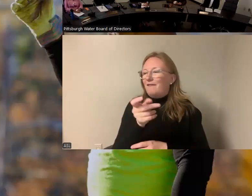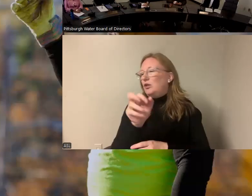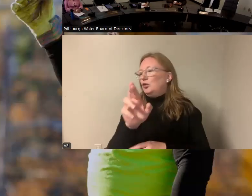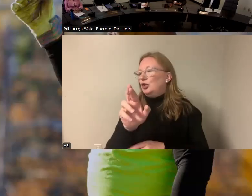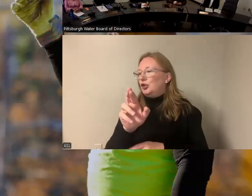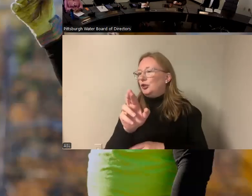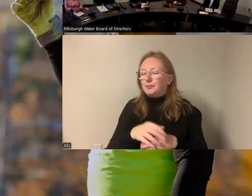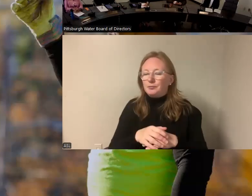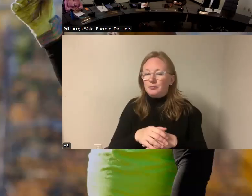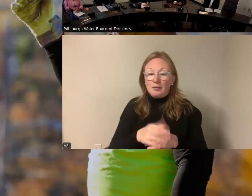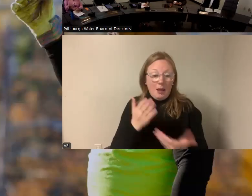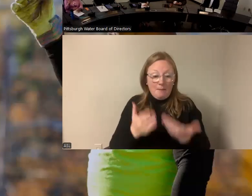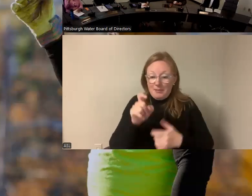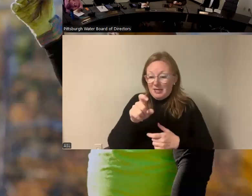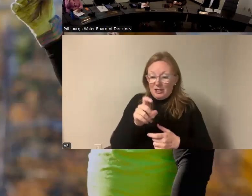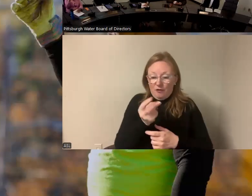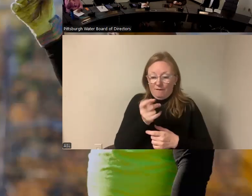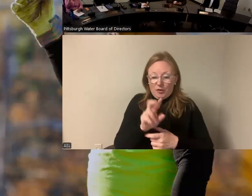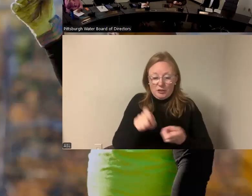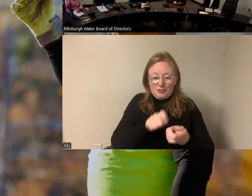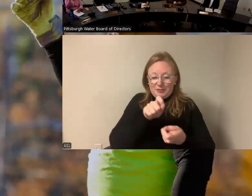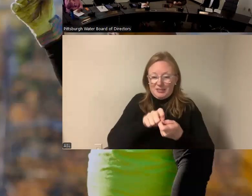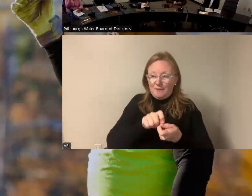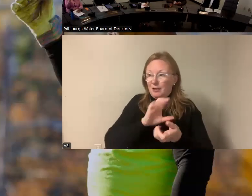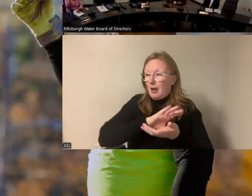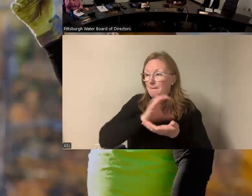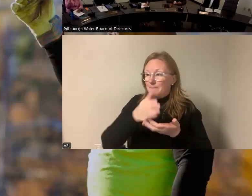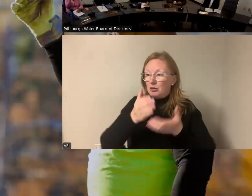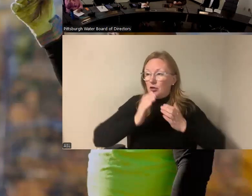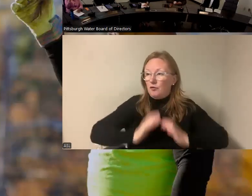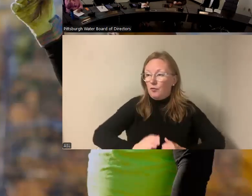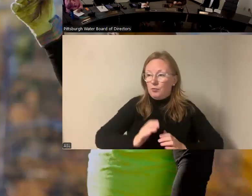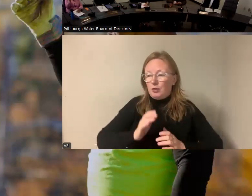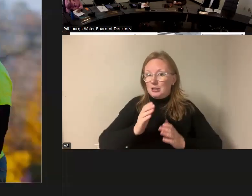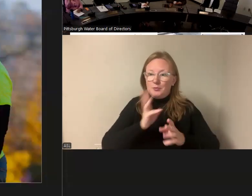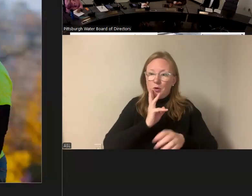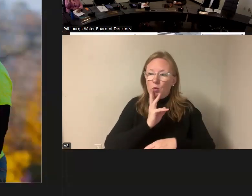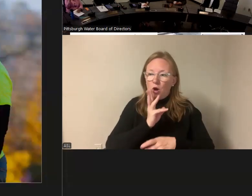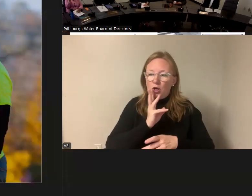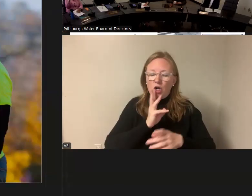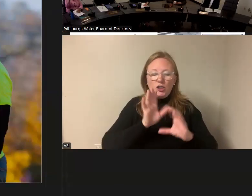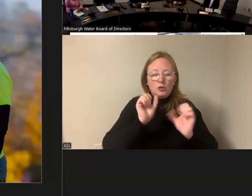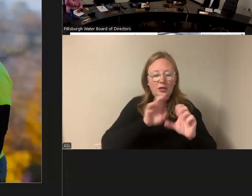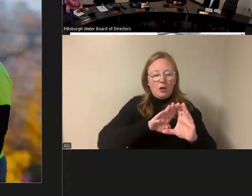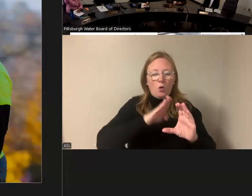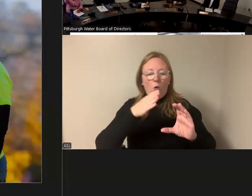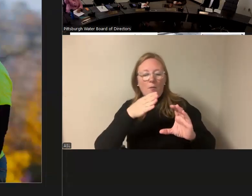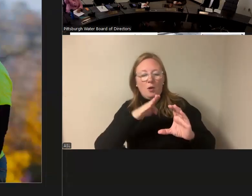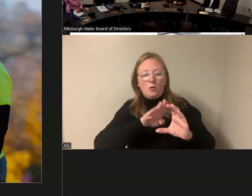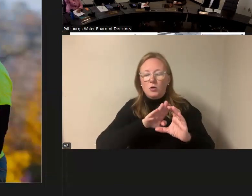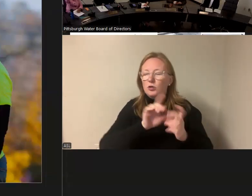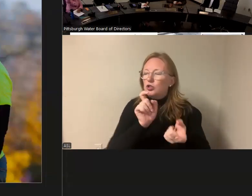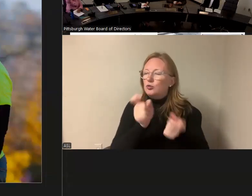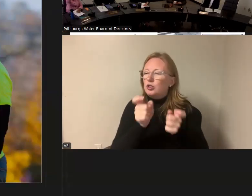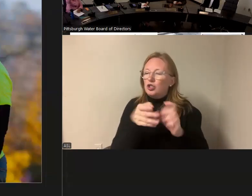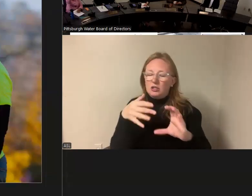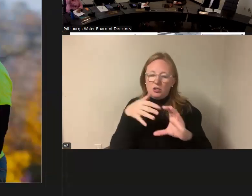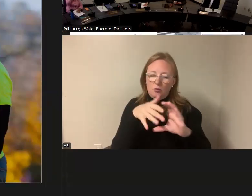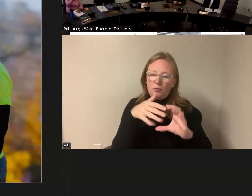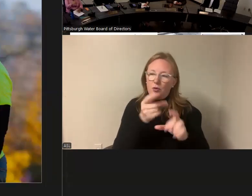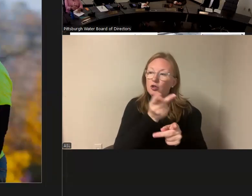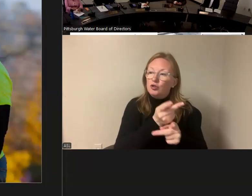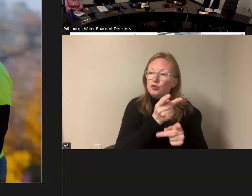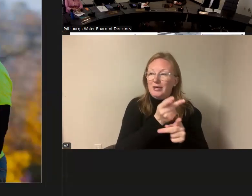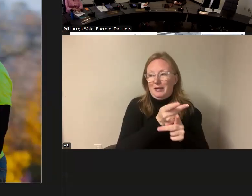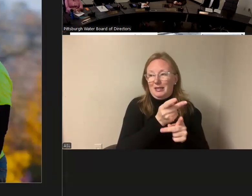to filter a certain amount of water to provide to customers, and we may turn that valve opened or closed to adjust the amount of flow that we're treating at any